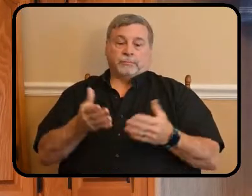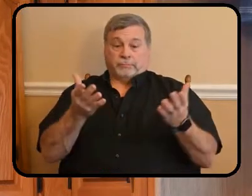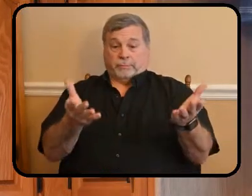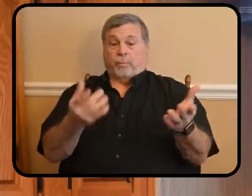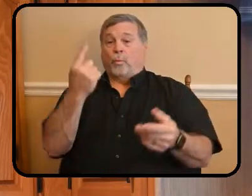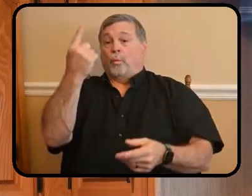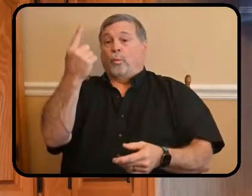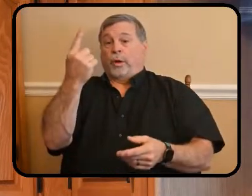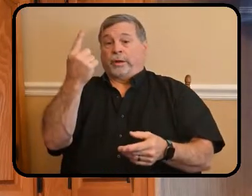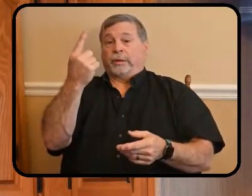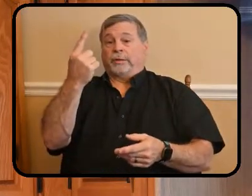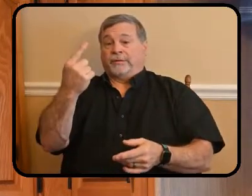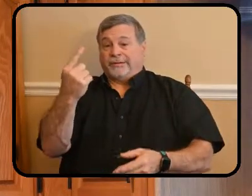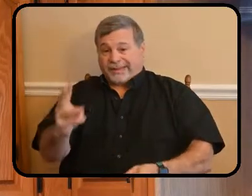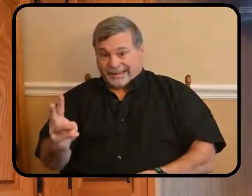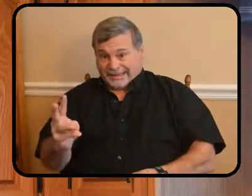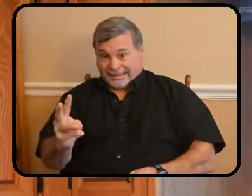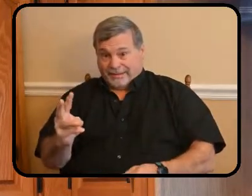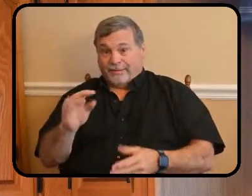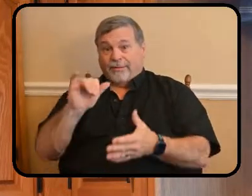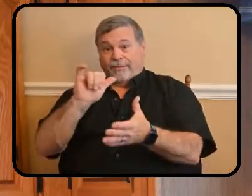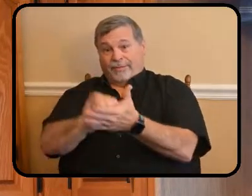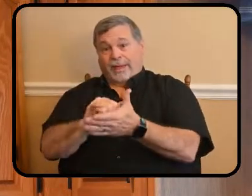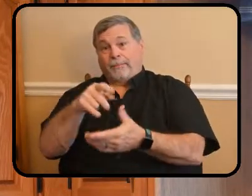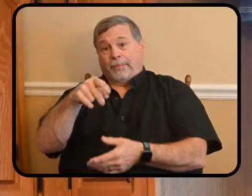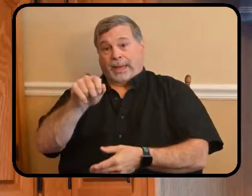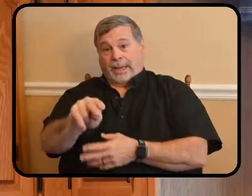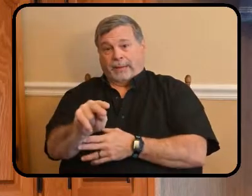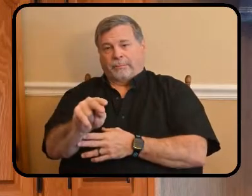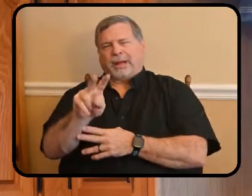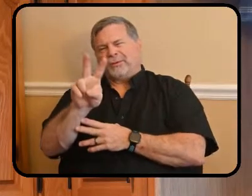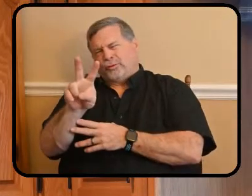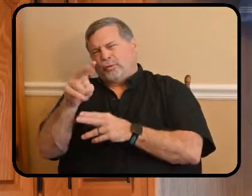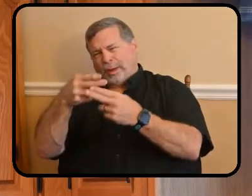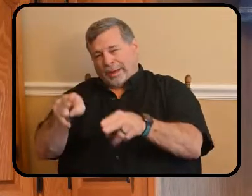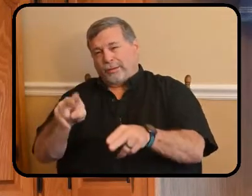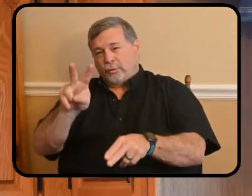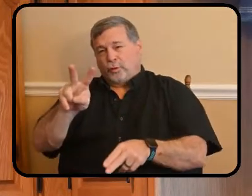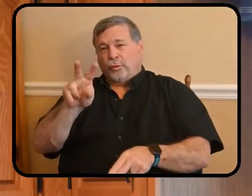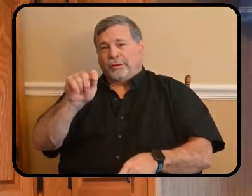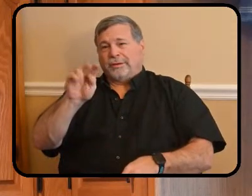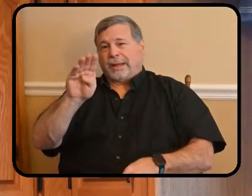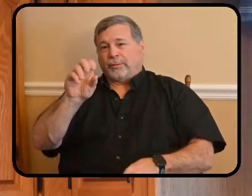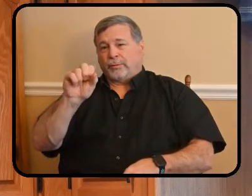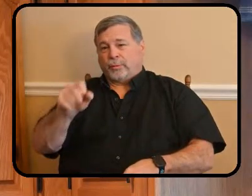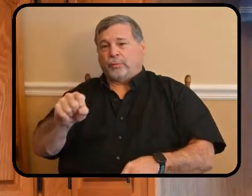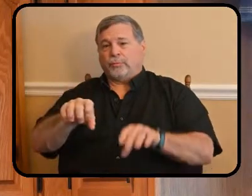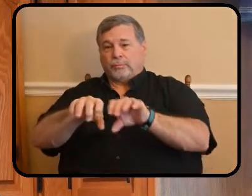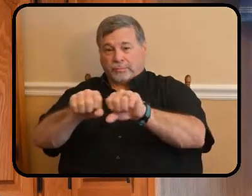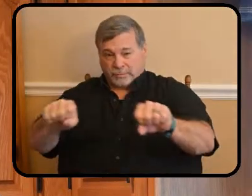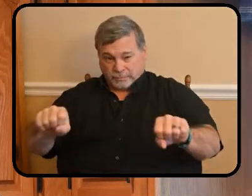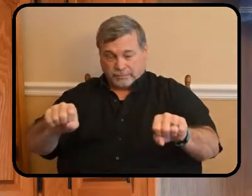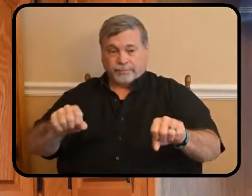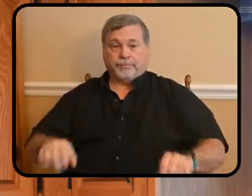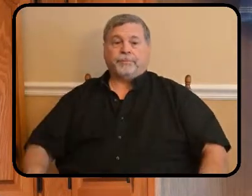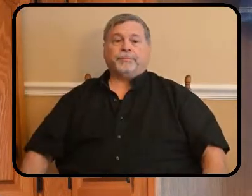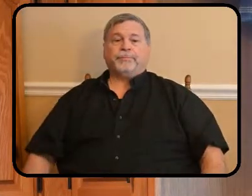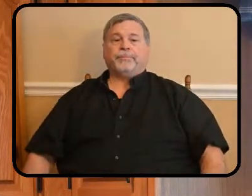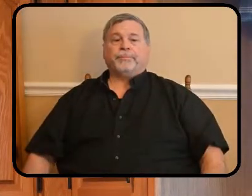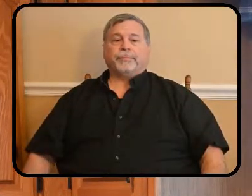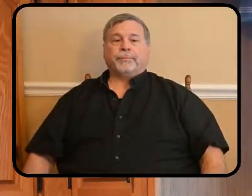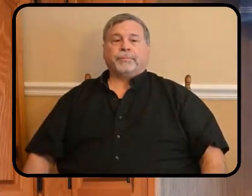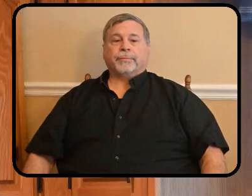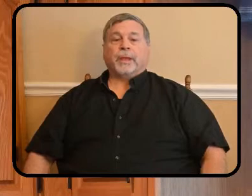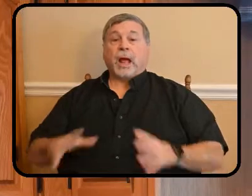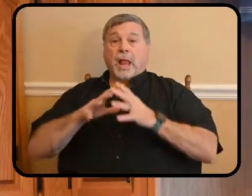that's 1/6 of that pan. So approximately 2 eggs, 2 tablespoons of meat,